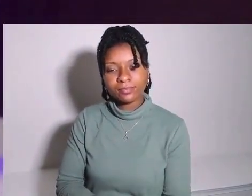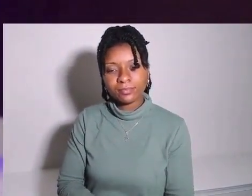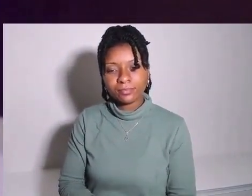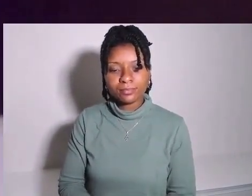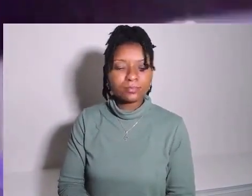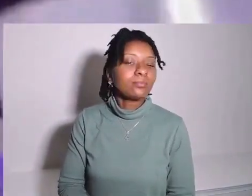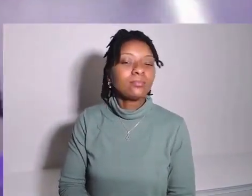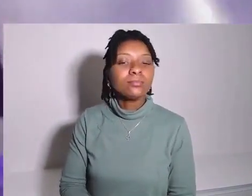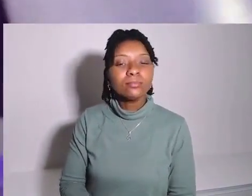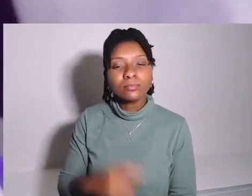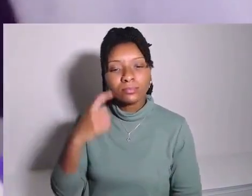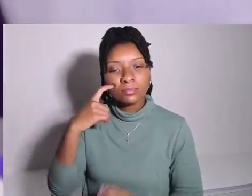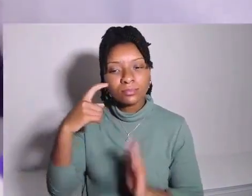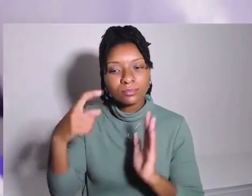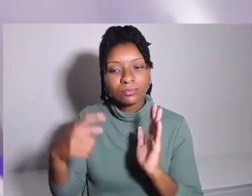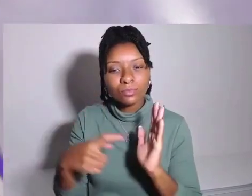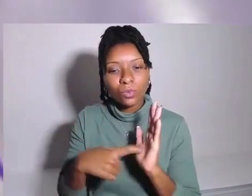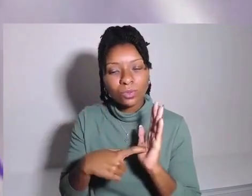Notice.